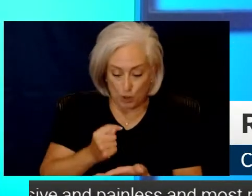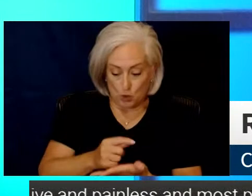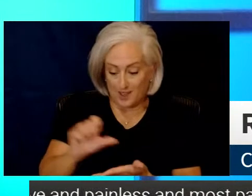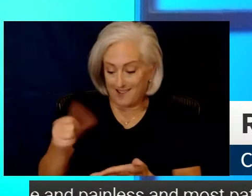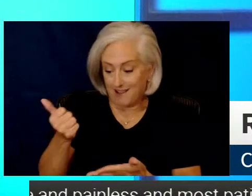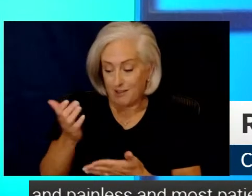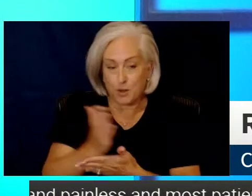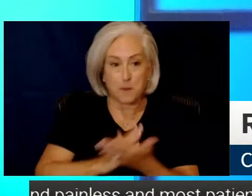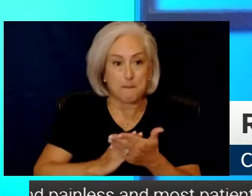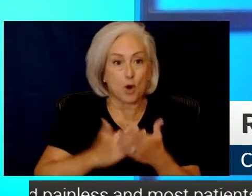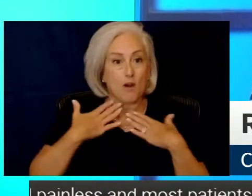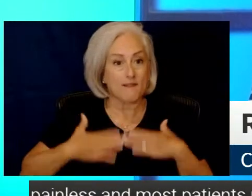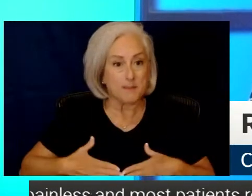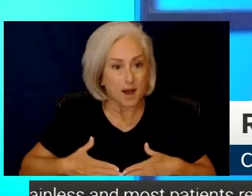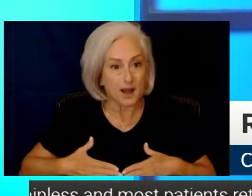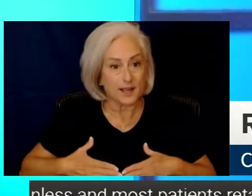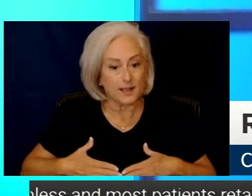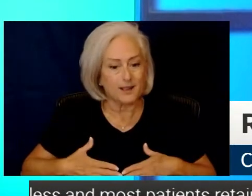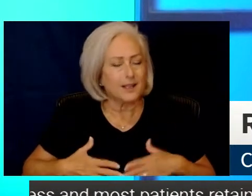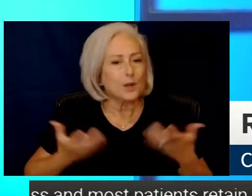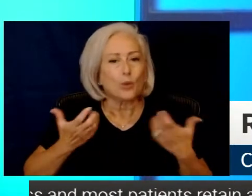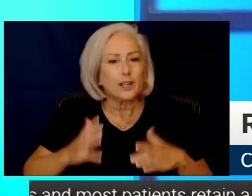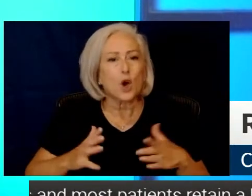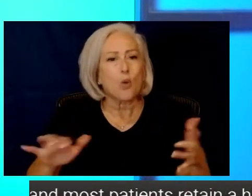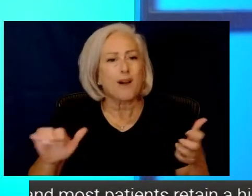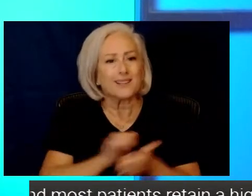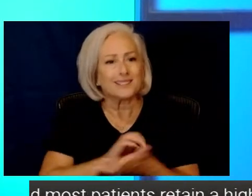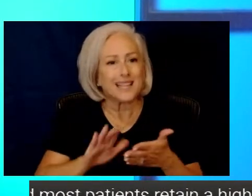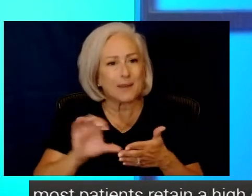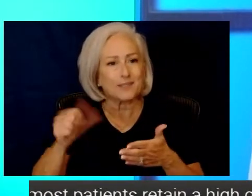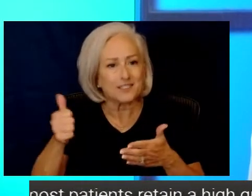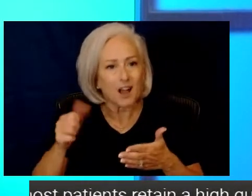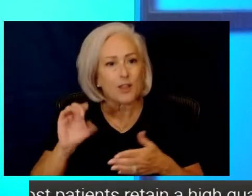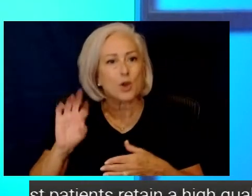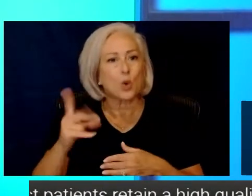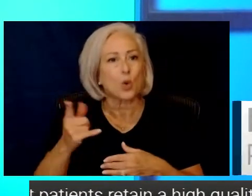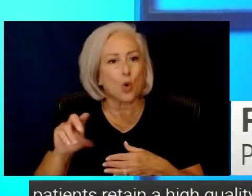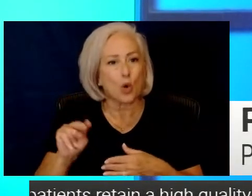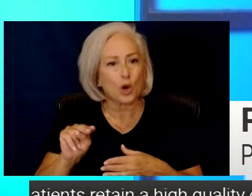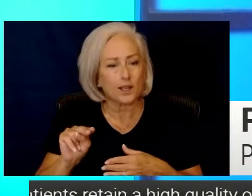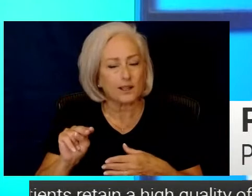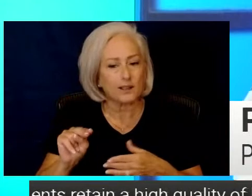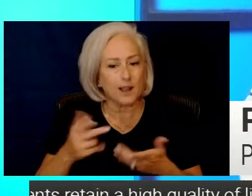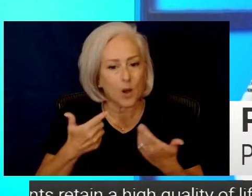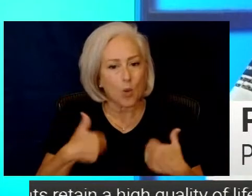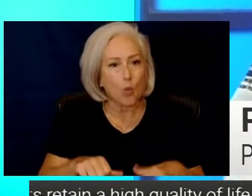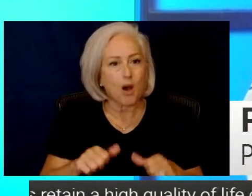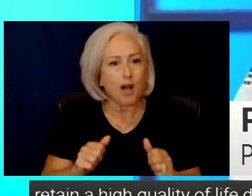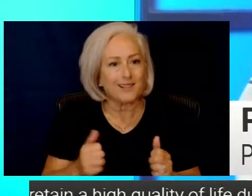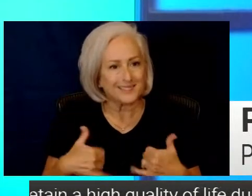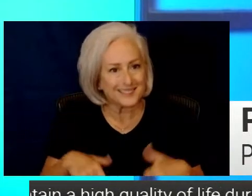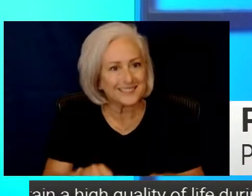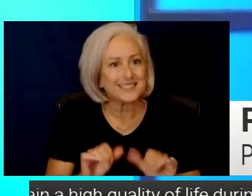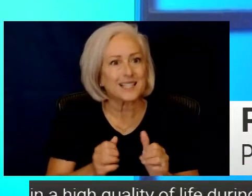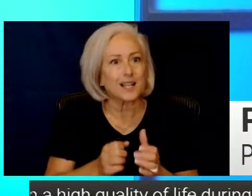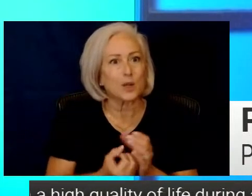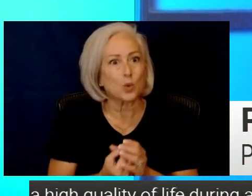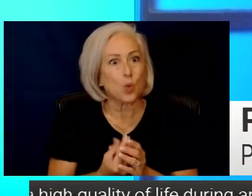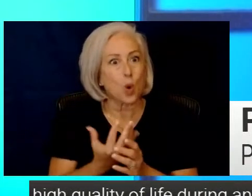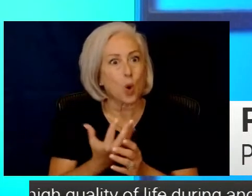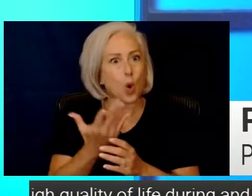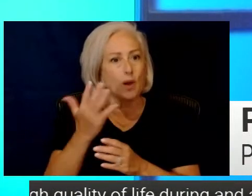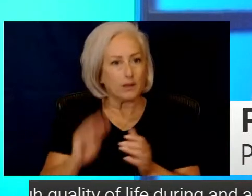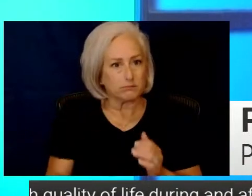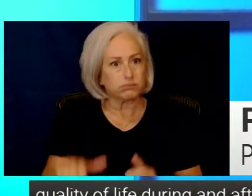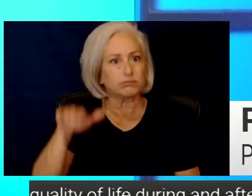freely as possible so we don't damage the other organs as the child is growing. And sometimes having unnecessary radiation to other